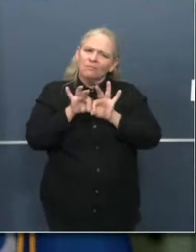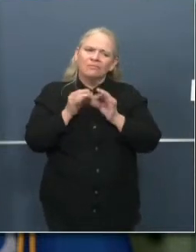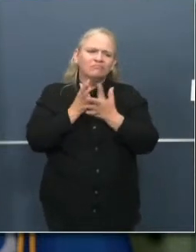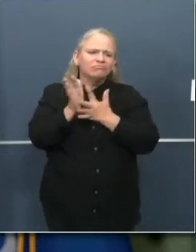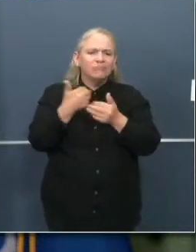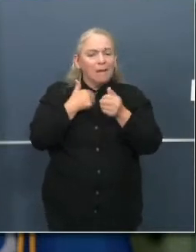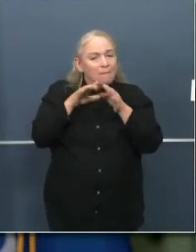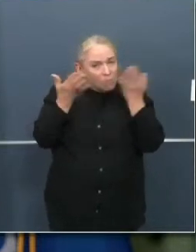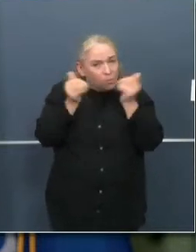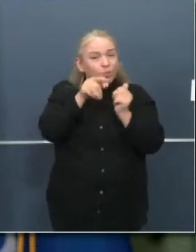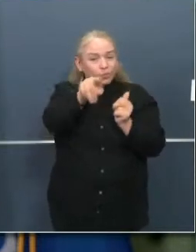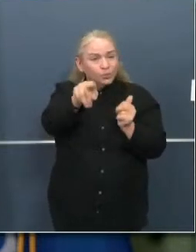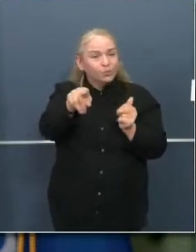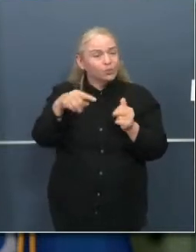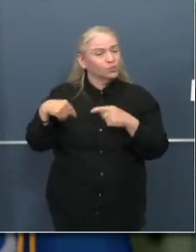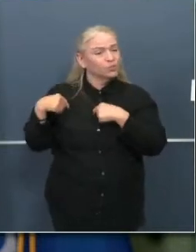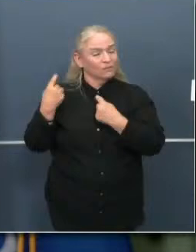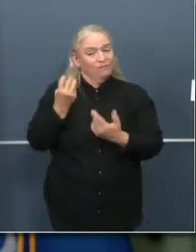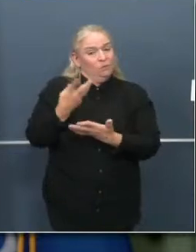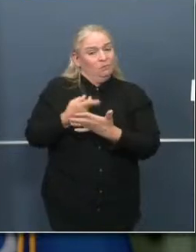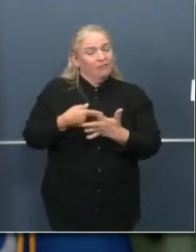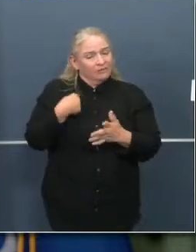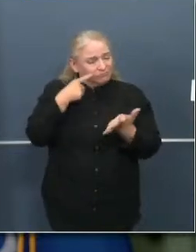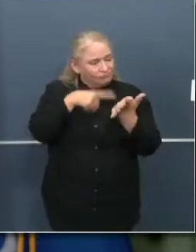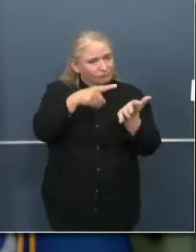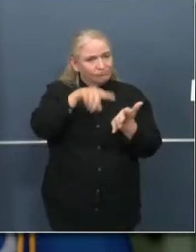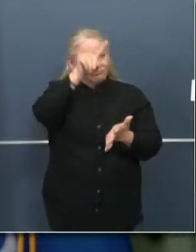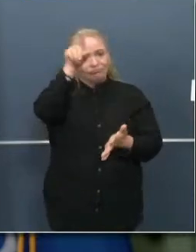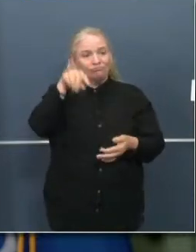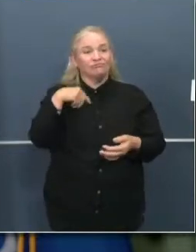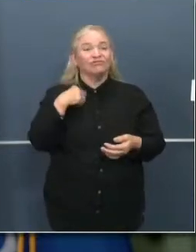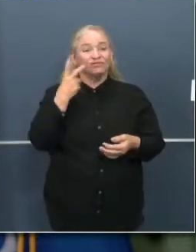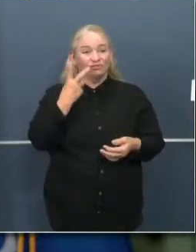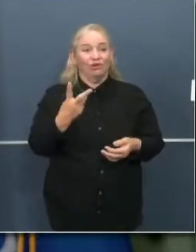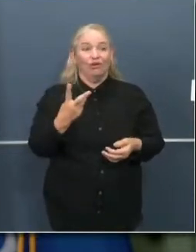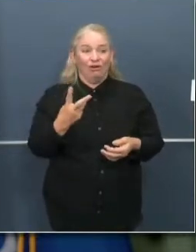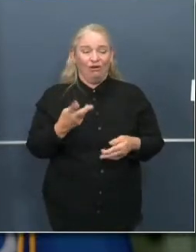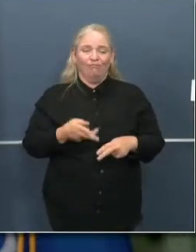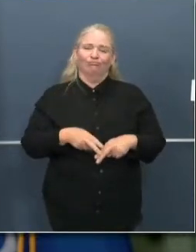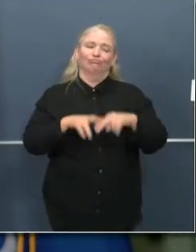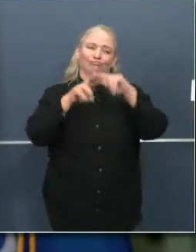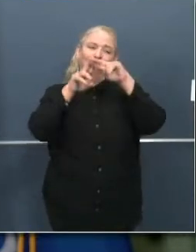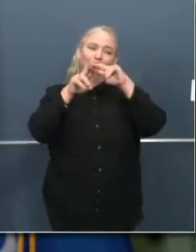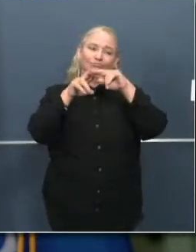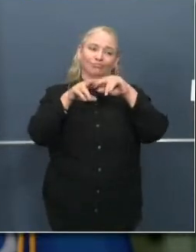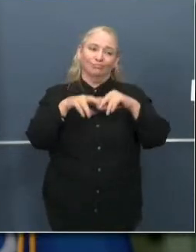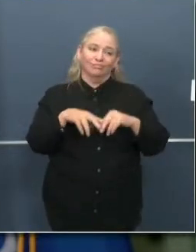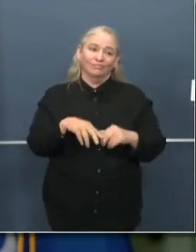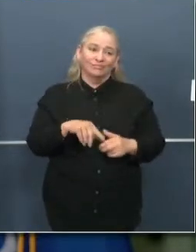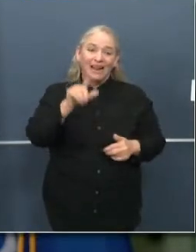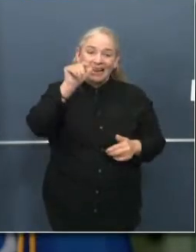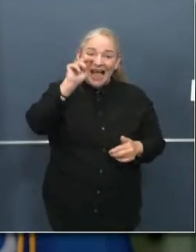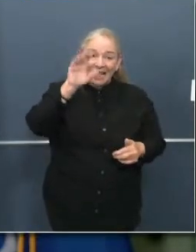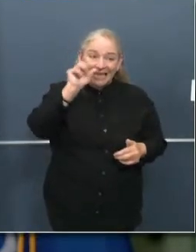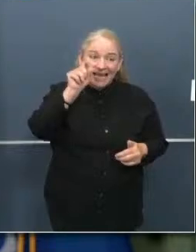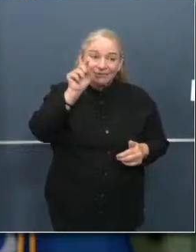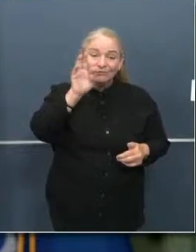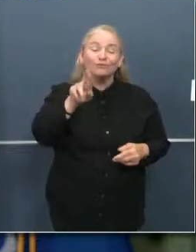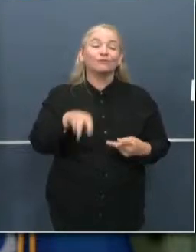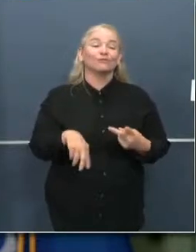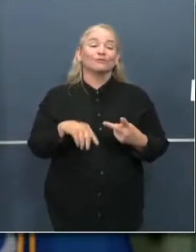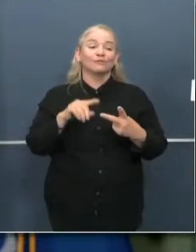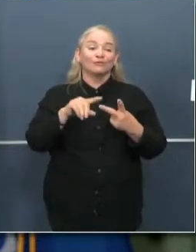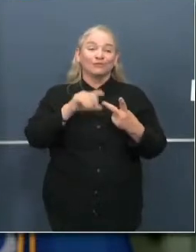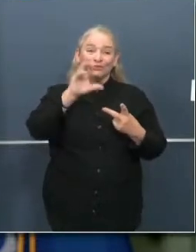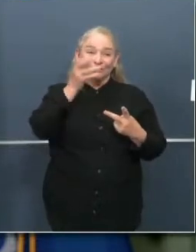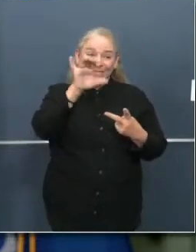a substantial increase in Chino. We were able to get our arms around it. And it's a way of expressing this. the protocols, the process, the procedures